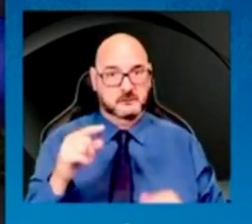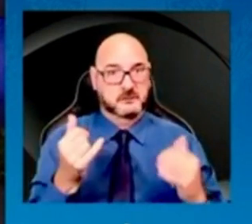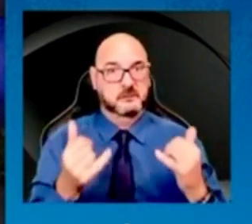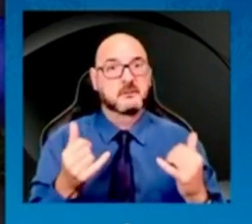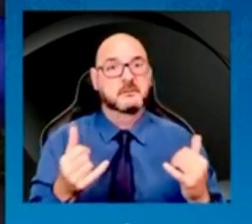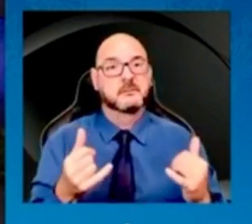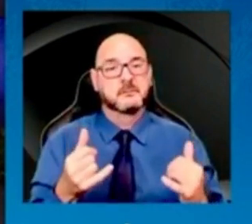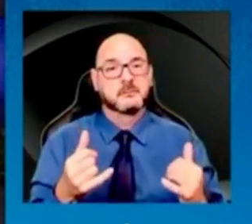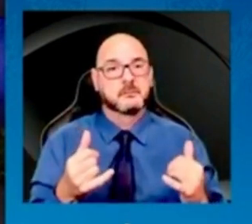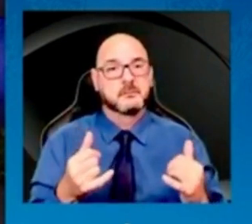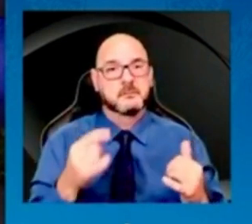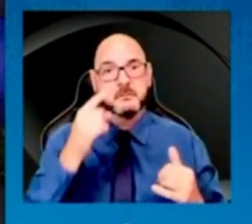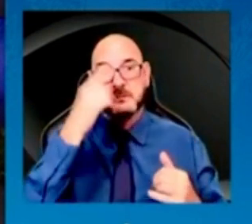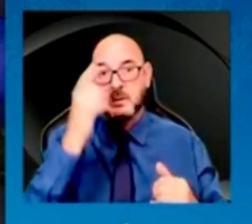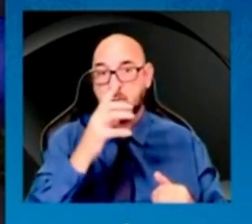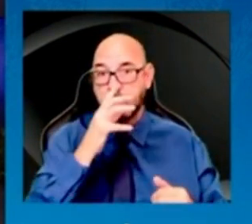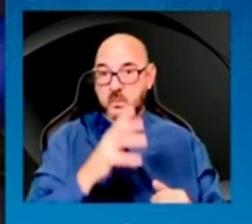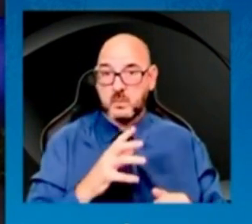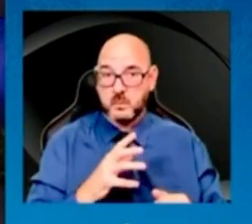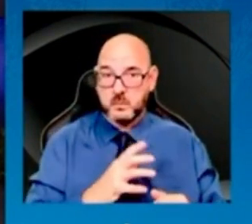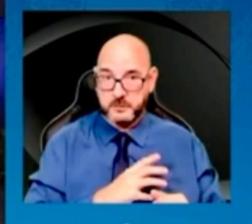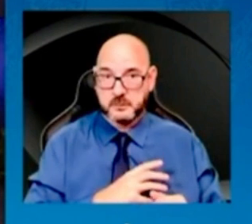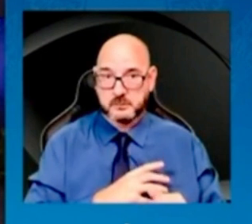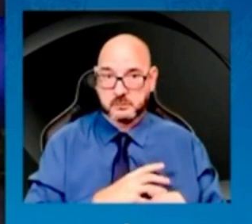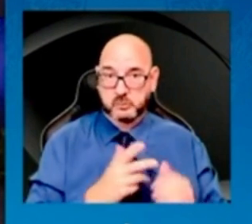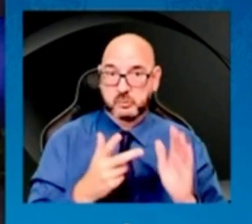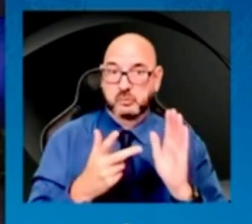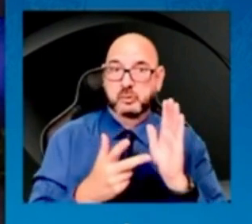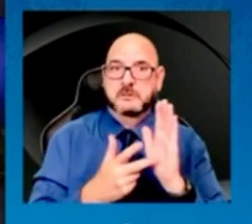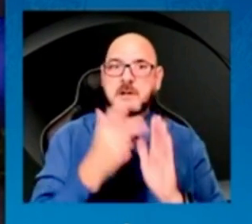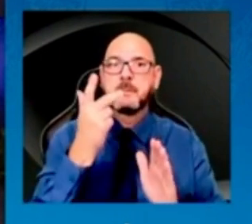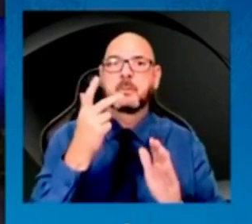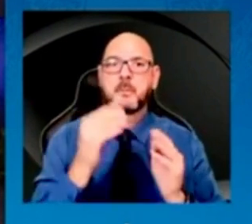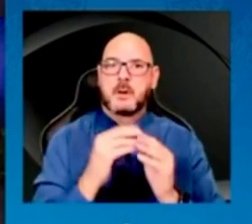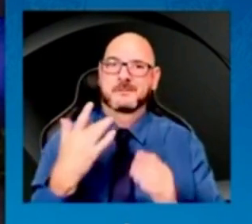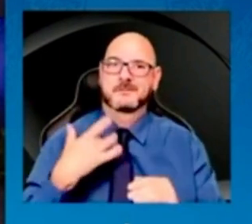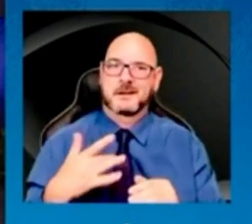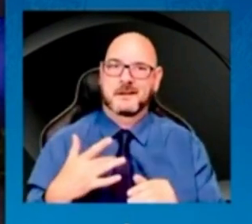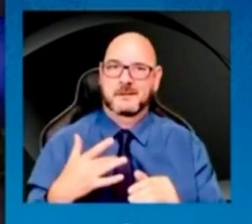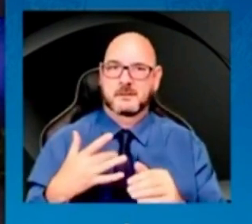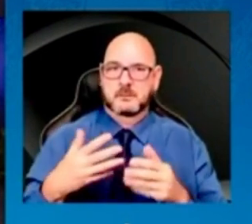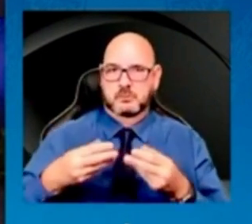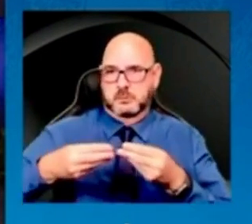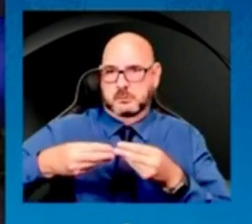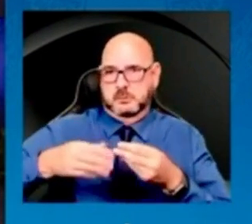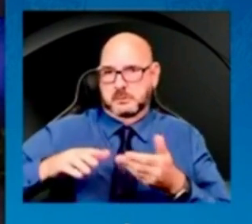are 3 times more likely to die in connection with childbirth.